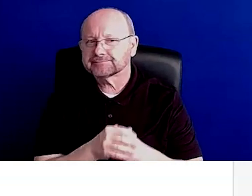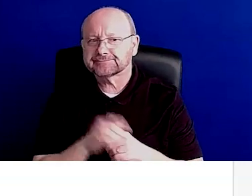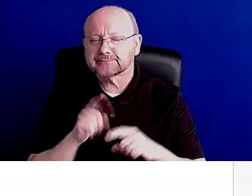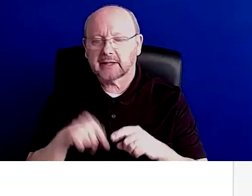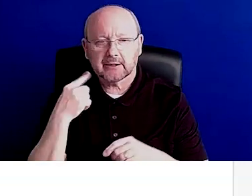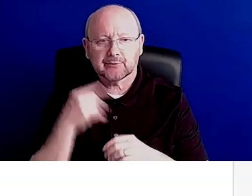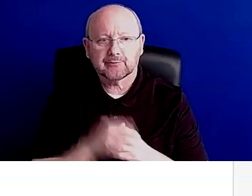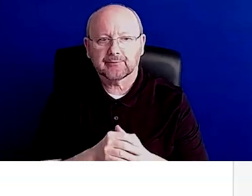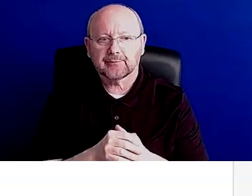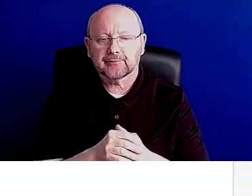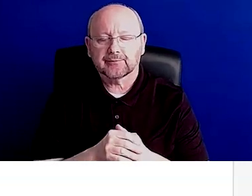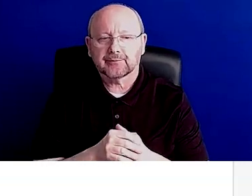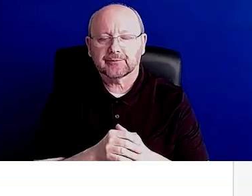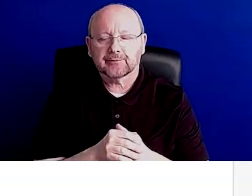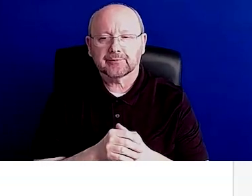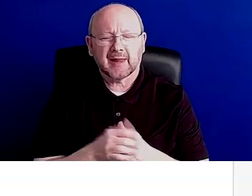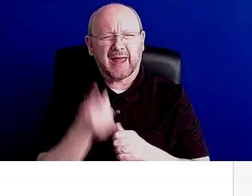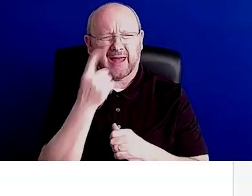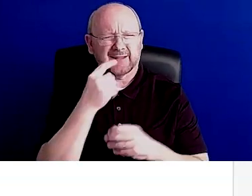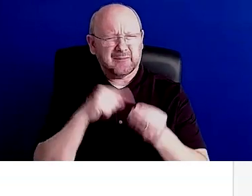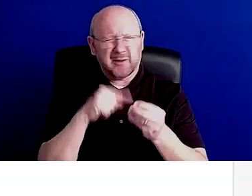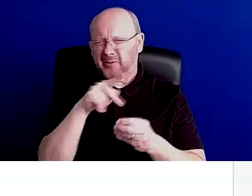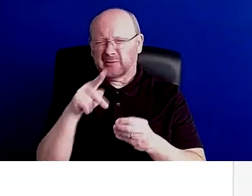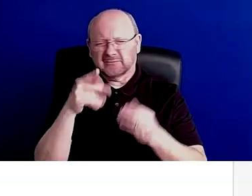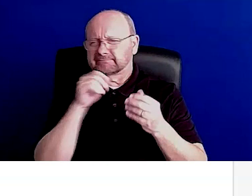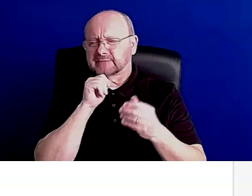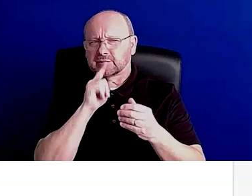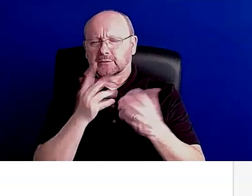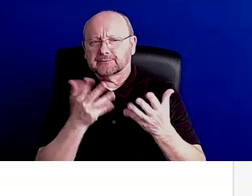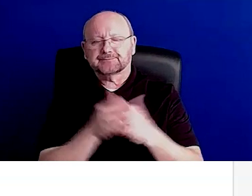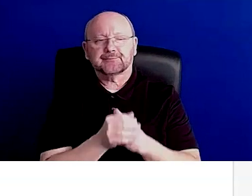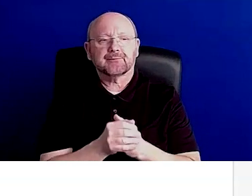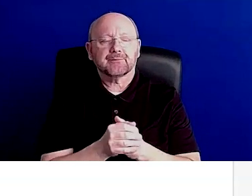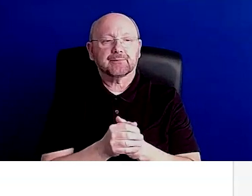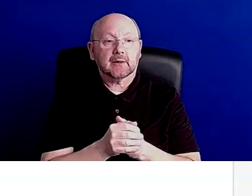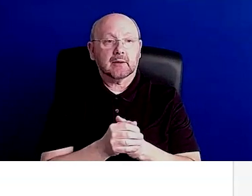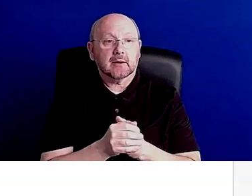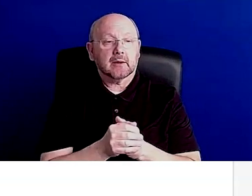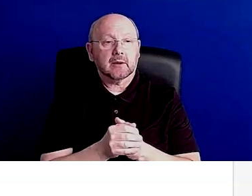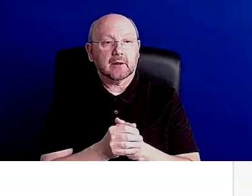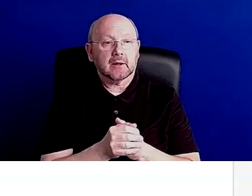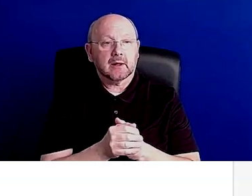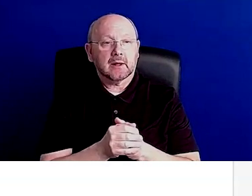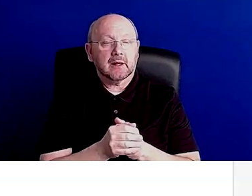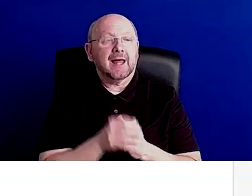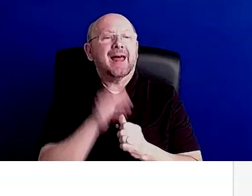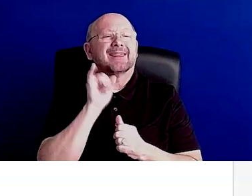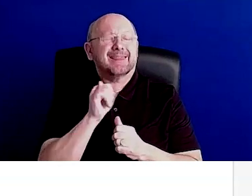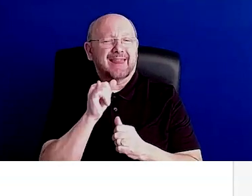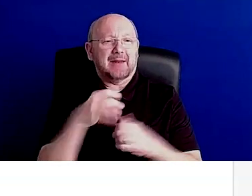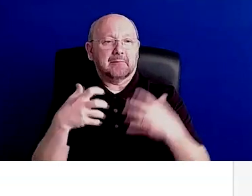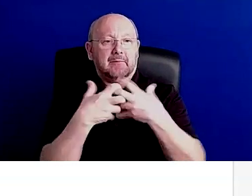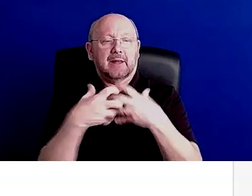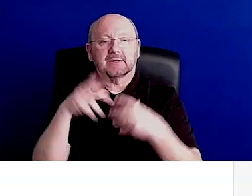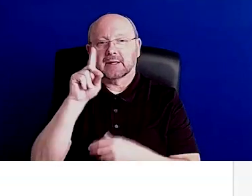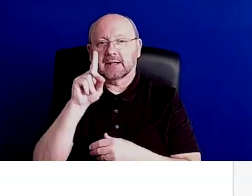PowerPoint? So the PowerPoint, so to upload the PowerPoint specifically, I think that is specific for the deluxe version. And so you can